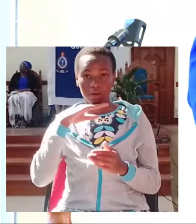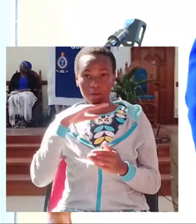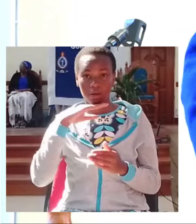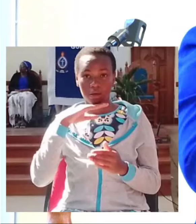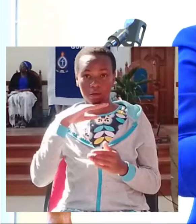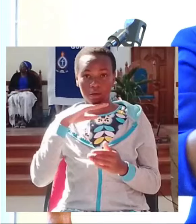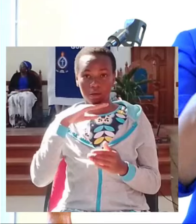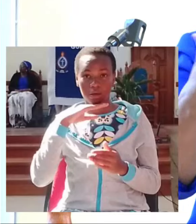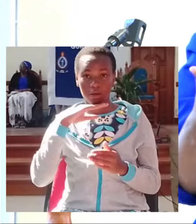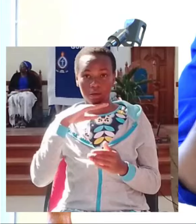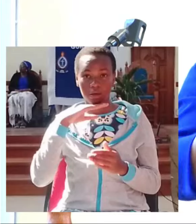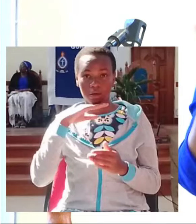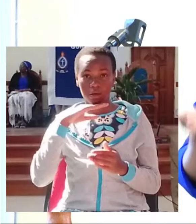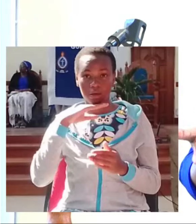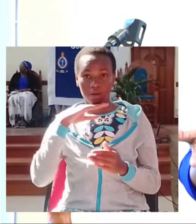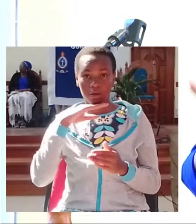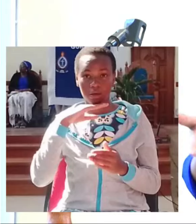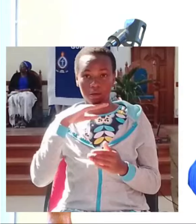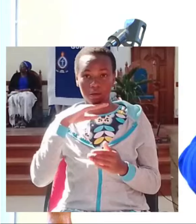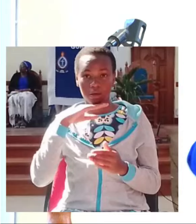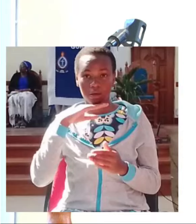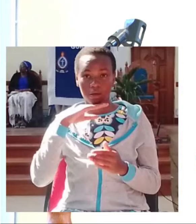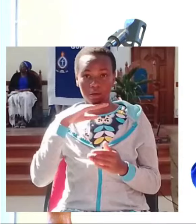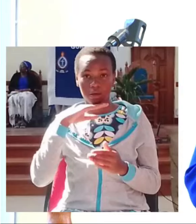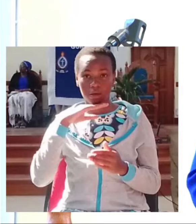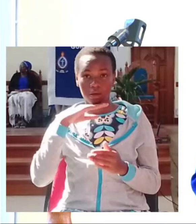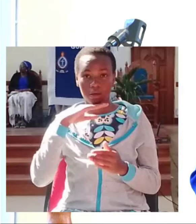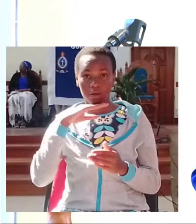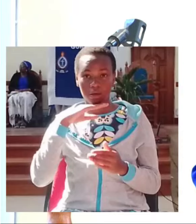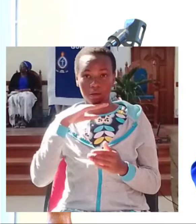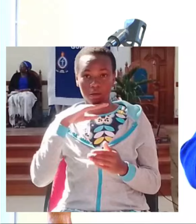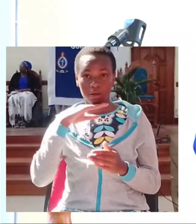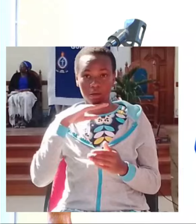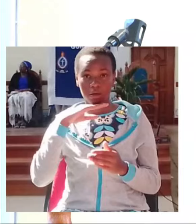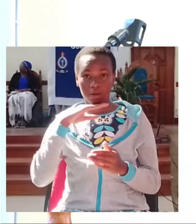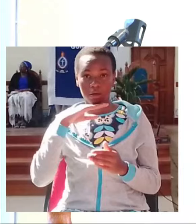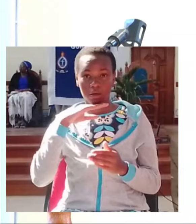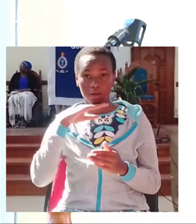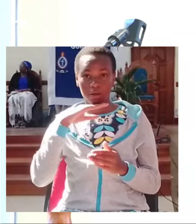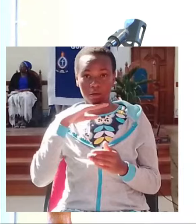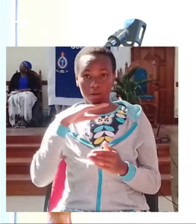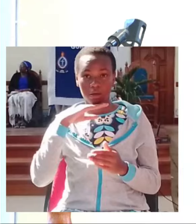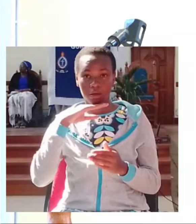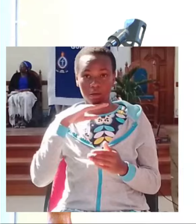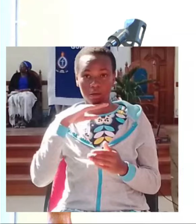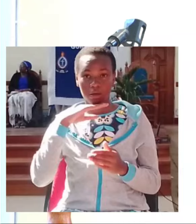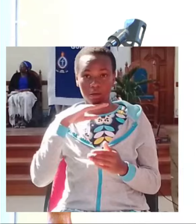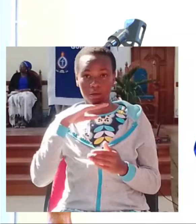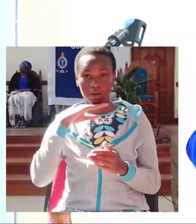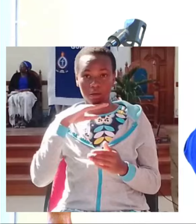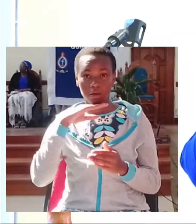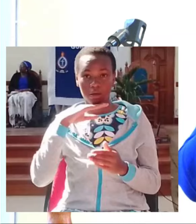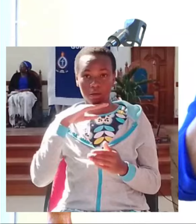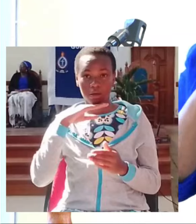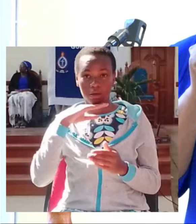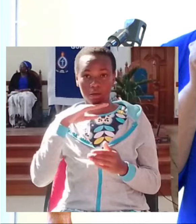guiding us and taking us through what they do in their religion and what they believe in. He challenged us on this one thing, that